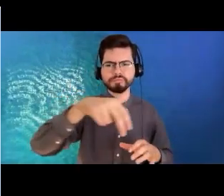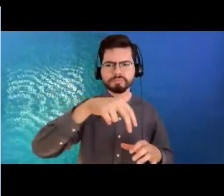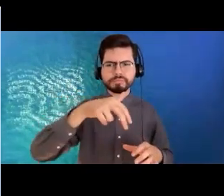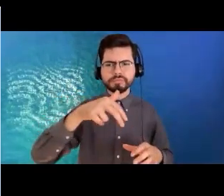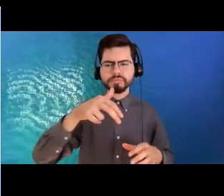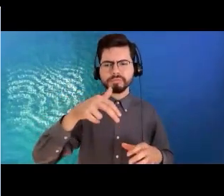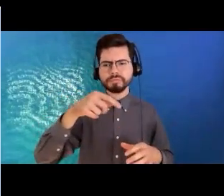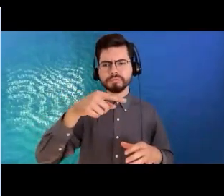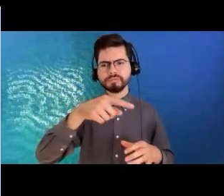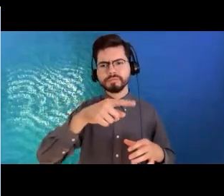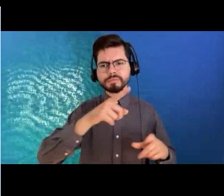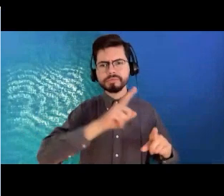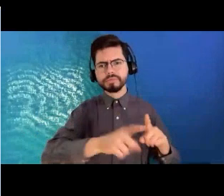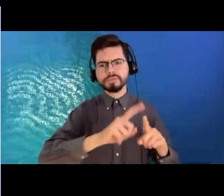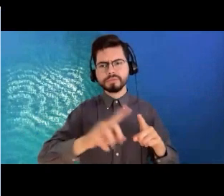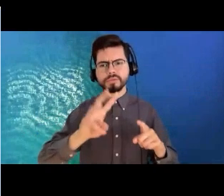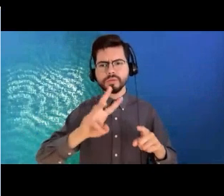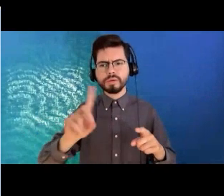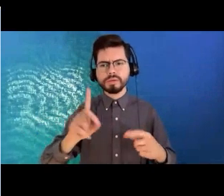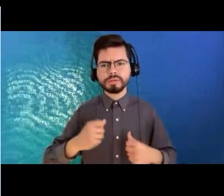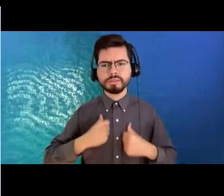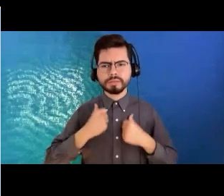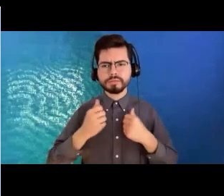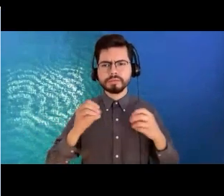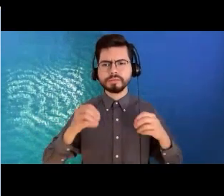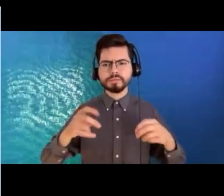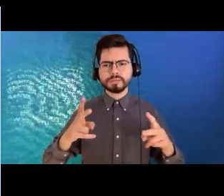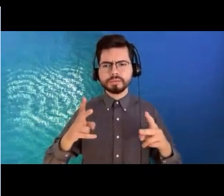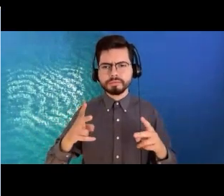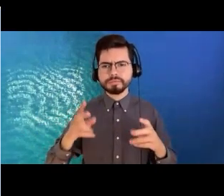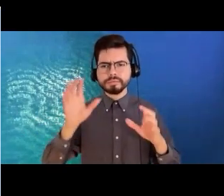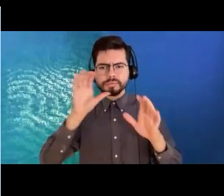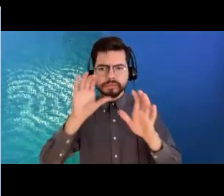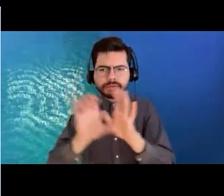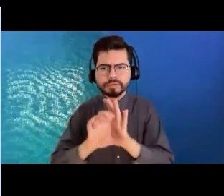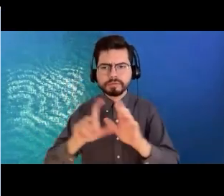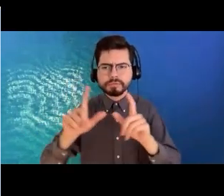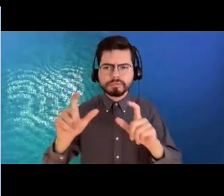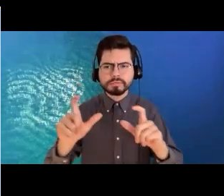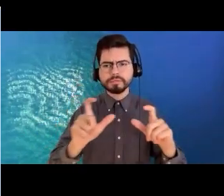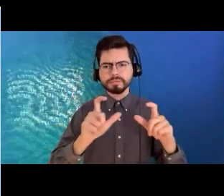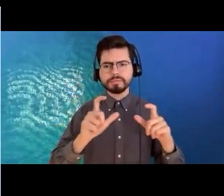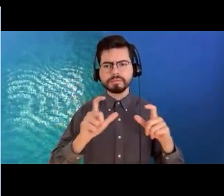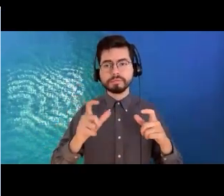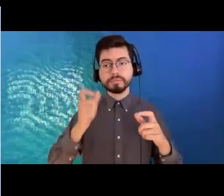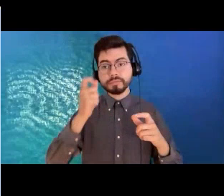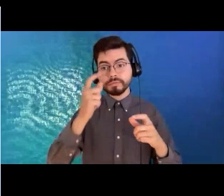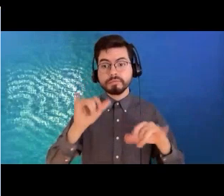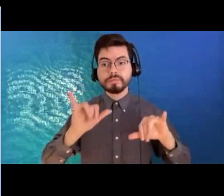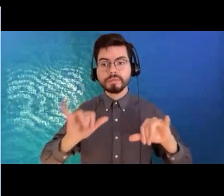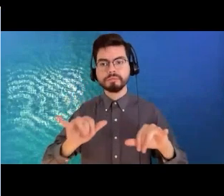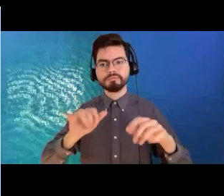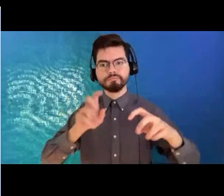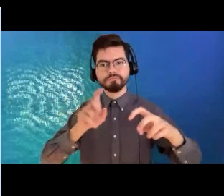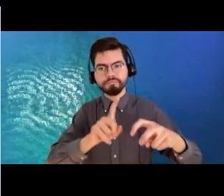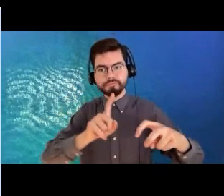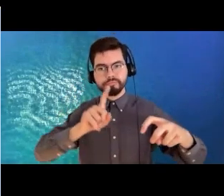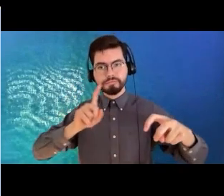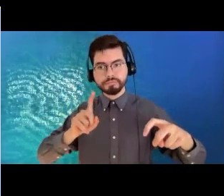wildlife opportunities, picture taking, viewing opportunities are. We're going to maintain our distances. Our staff are going to be working